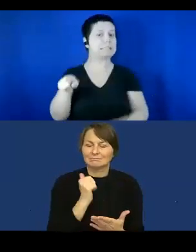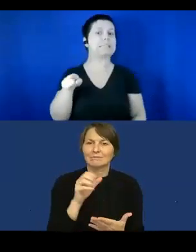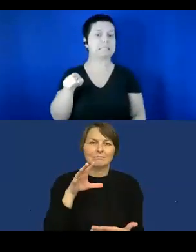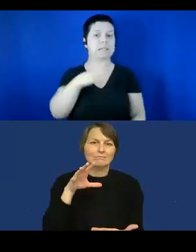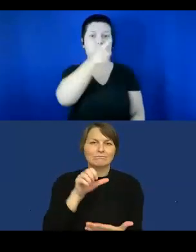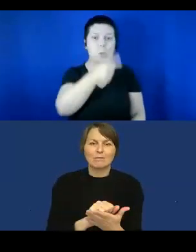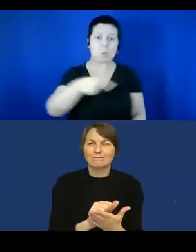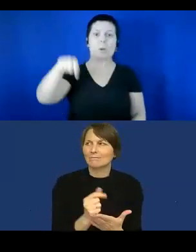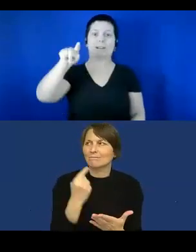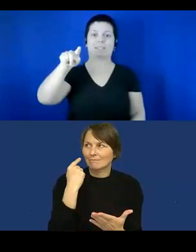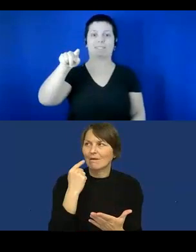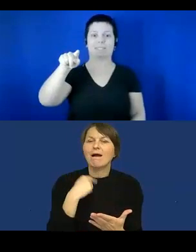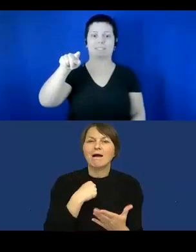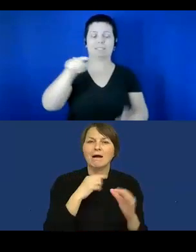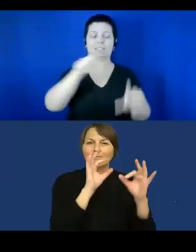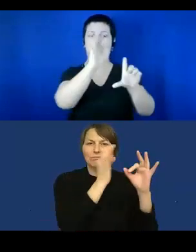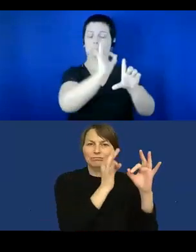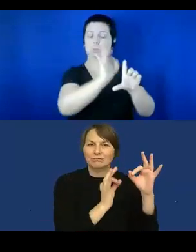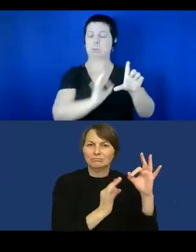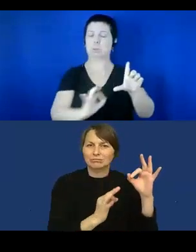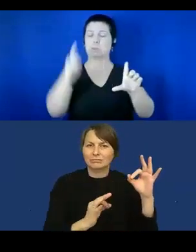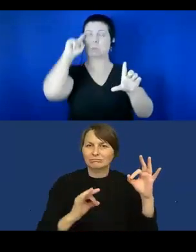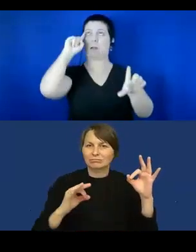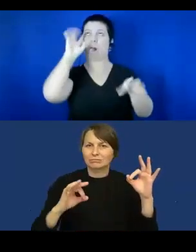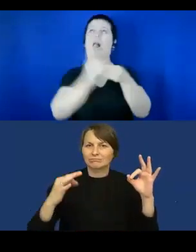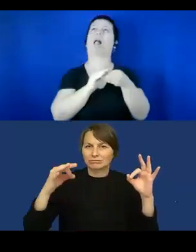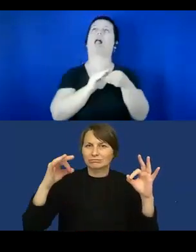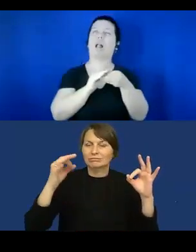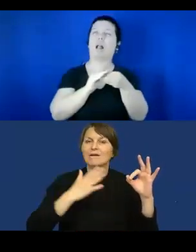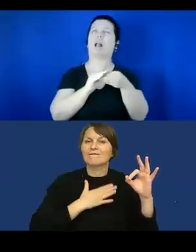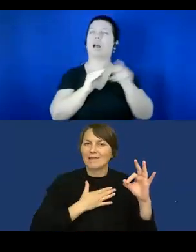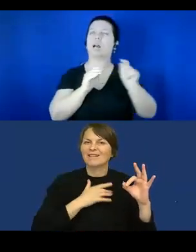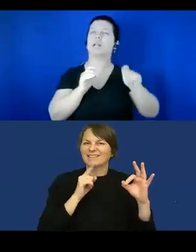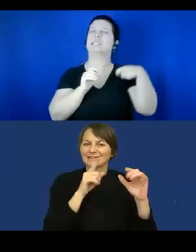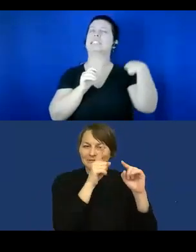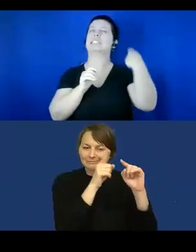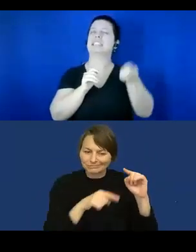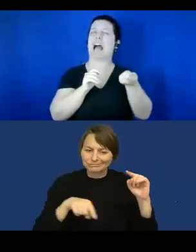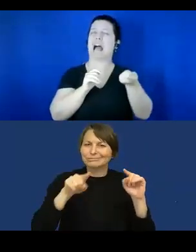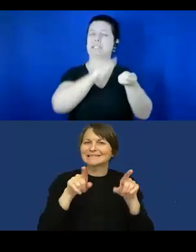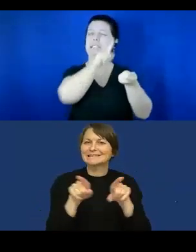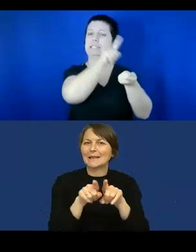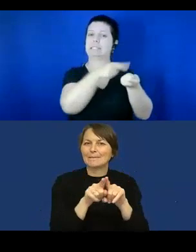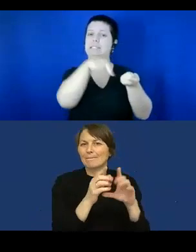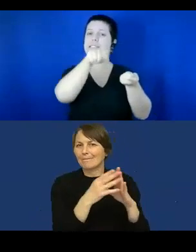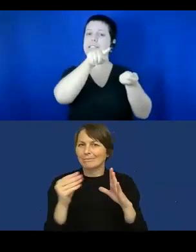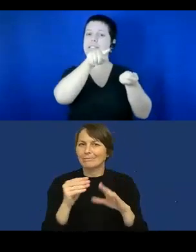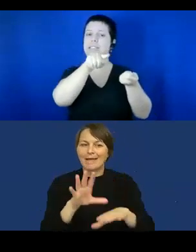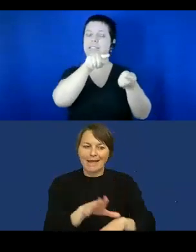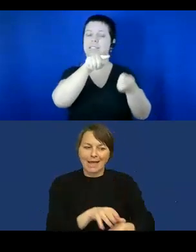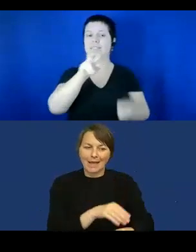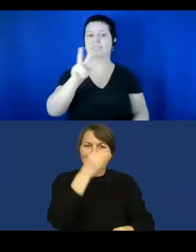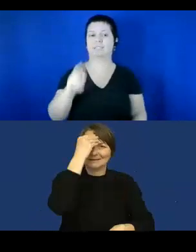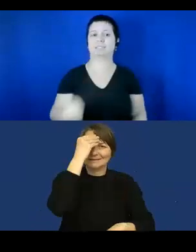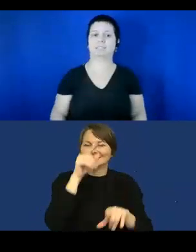basically linked this vibration pattern to the sign, or haptis, as this is usually called, that